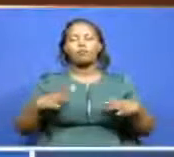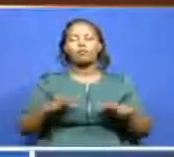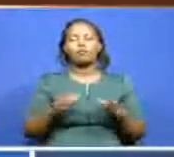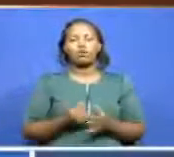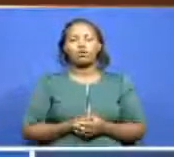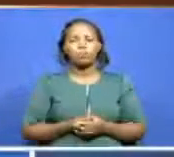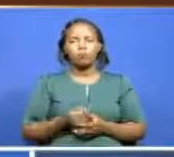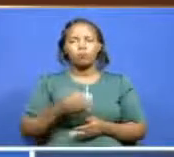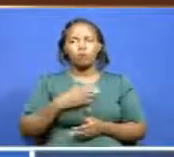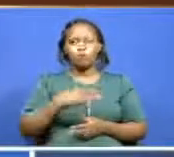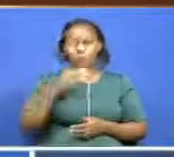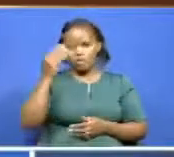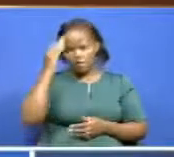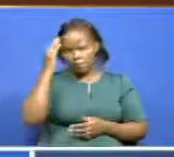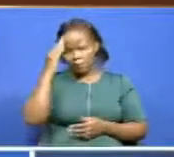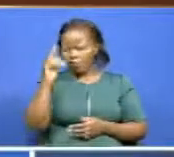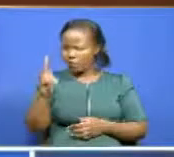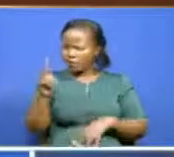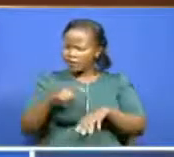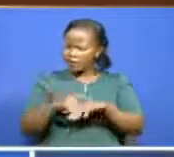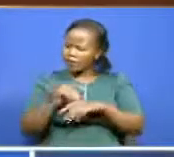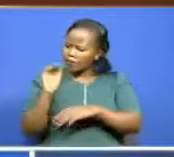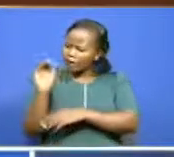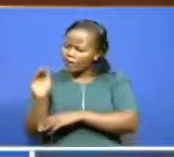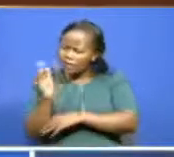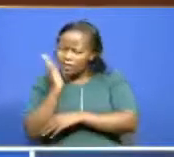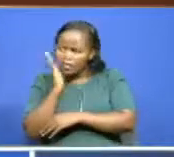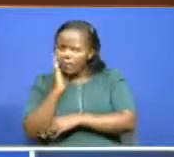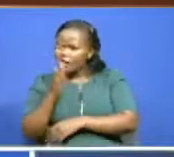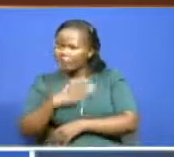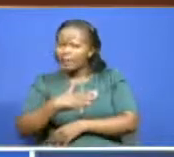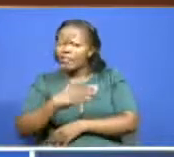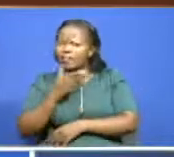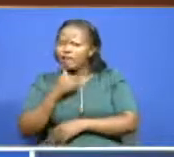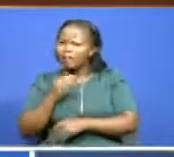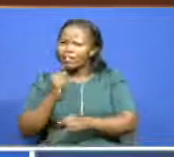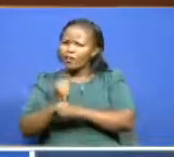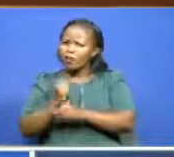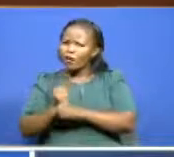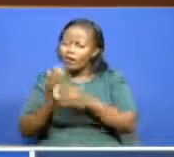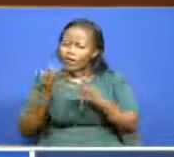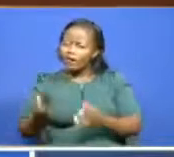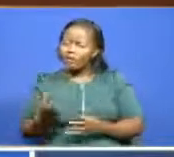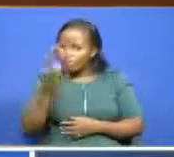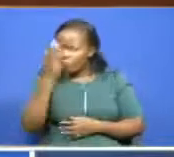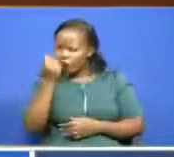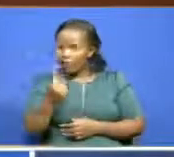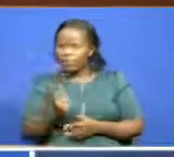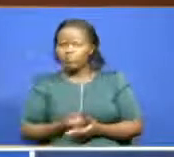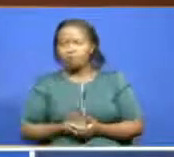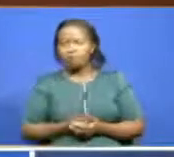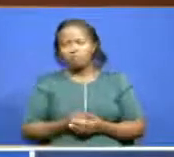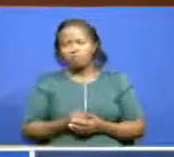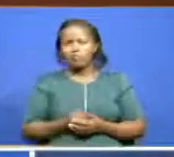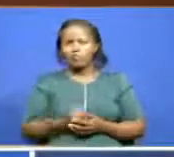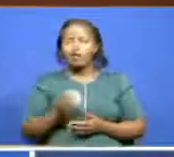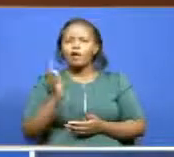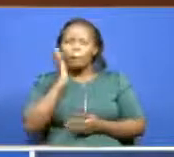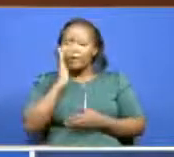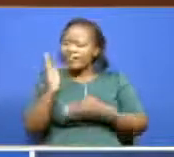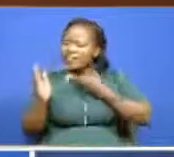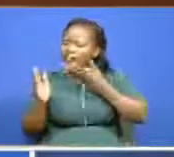I remember one time I asked my mother, why does dad work so much? She looked at me and